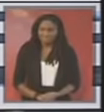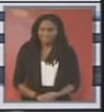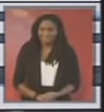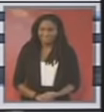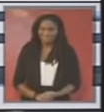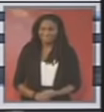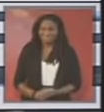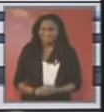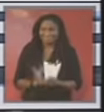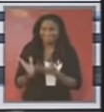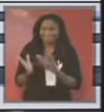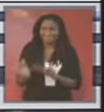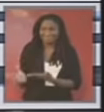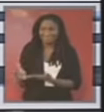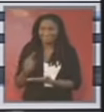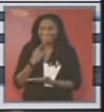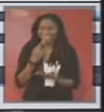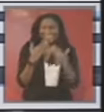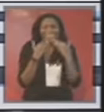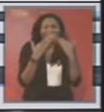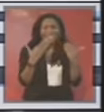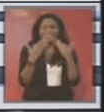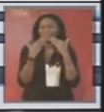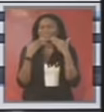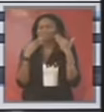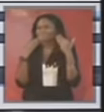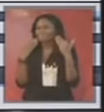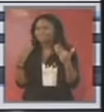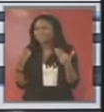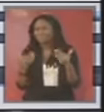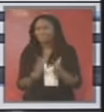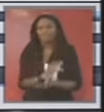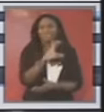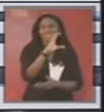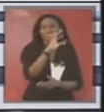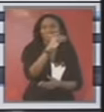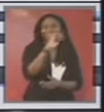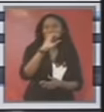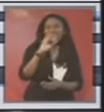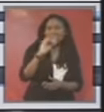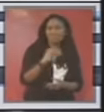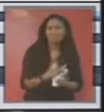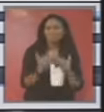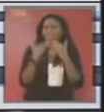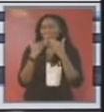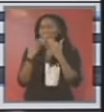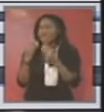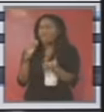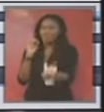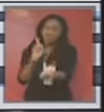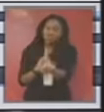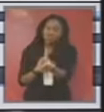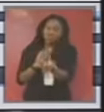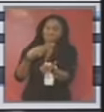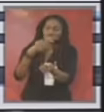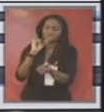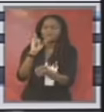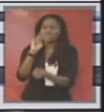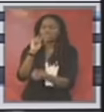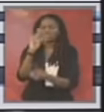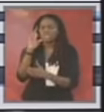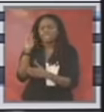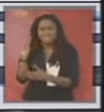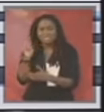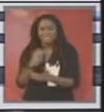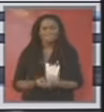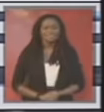Thank you, Ms. Alcantara, Chief Medical Officer, Dr. Parasram, Dr. Heinz, the Director of the Epidemiology Division of the Ministry of